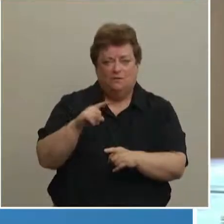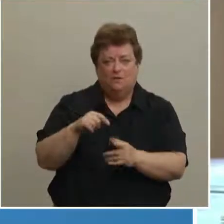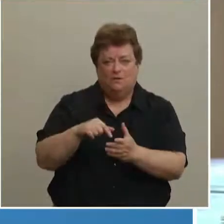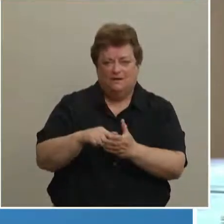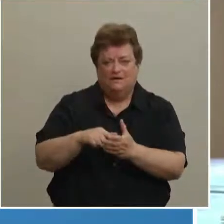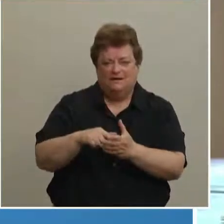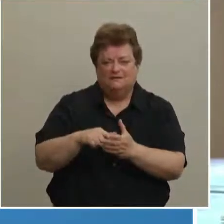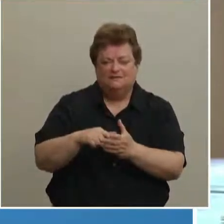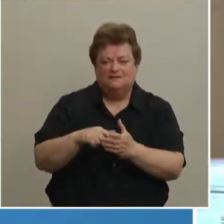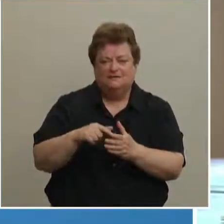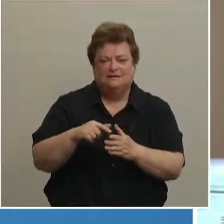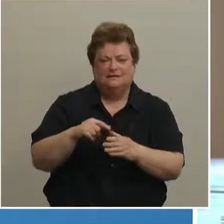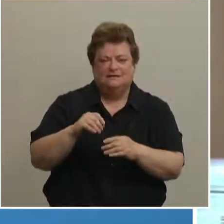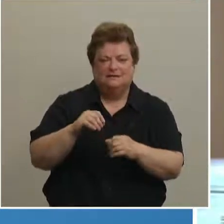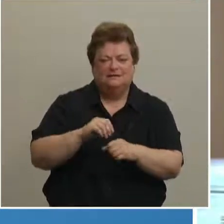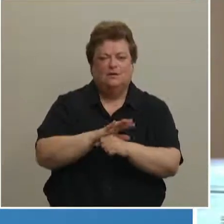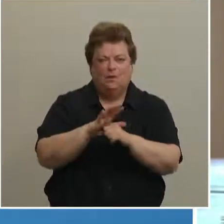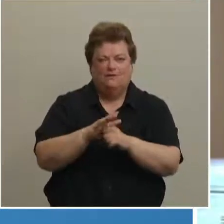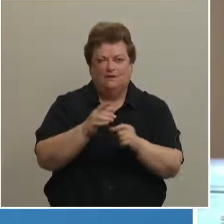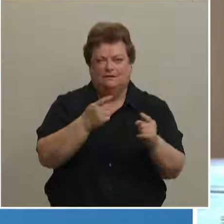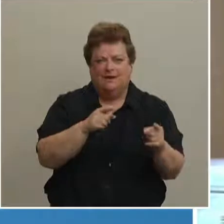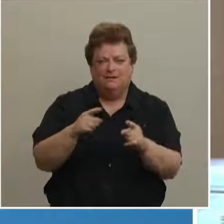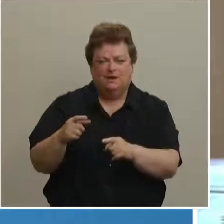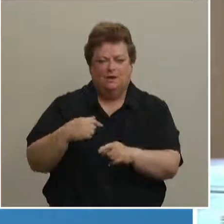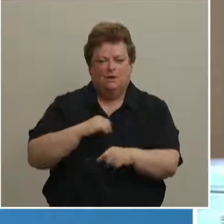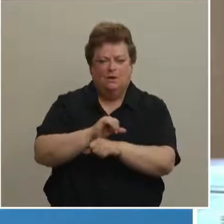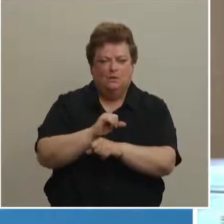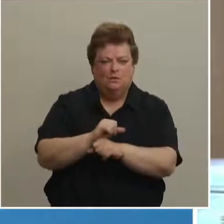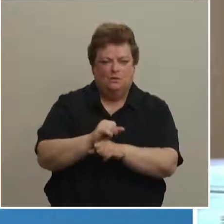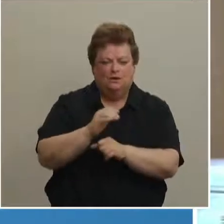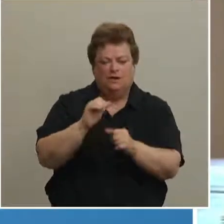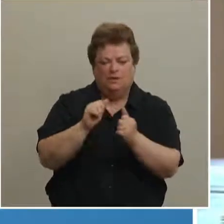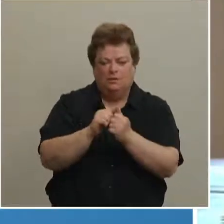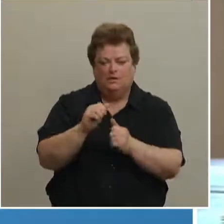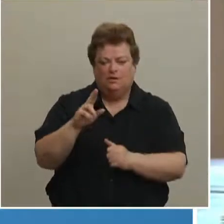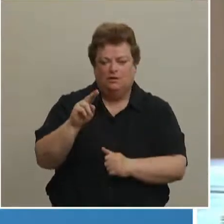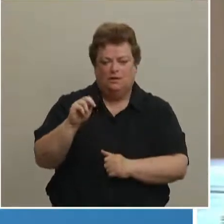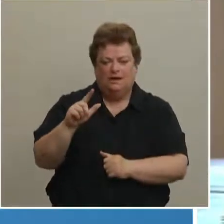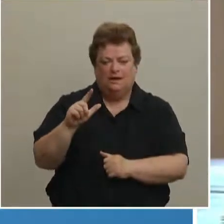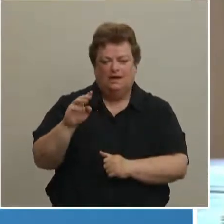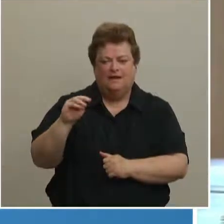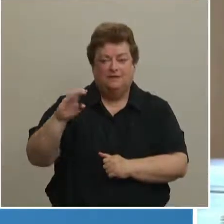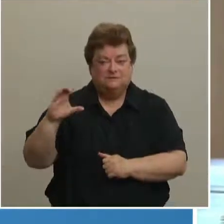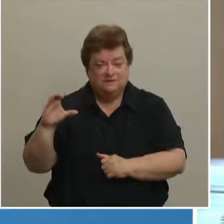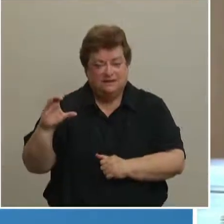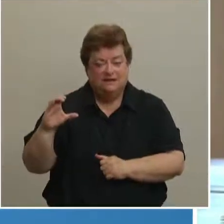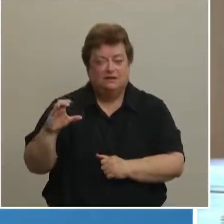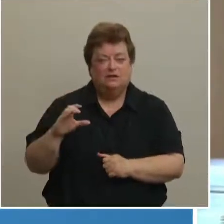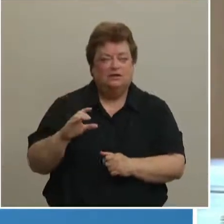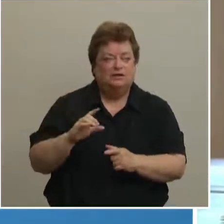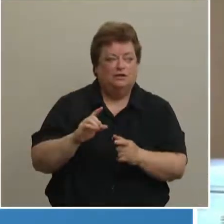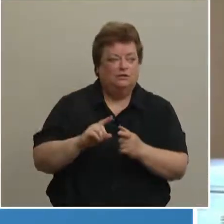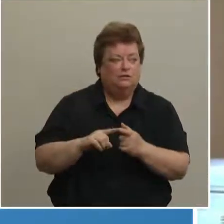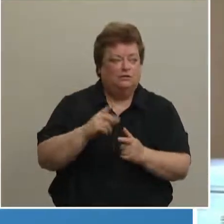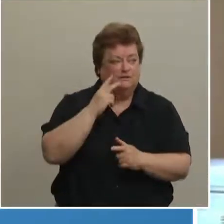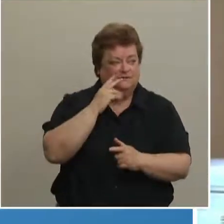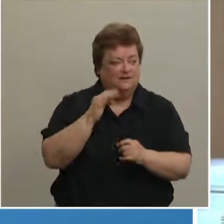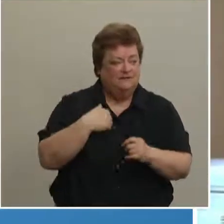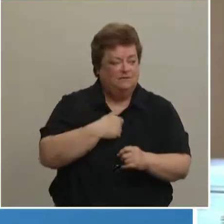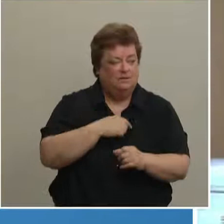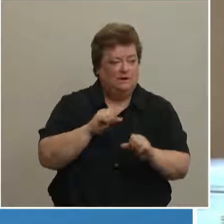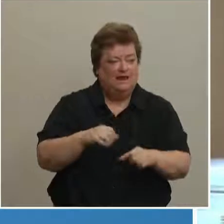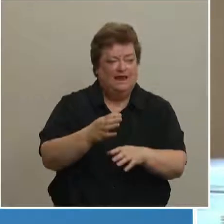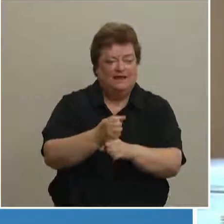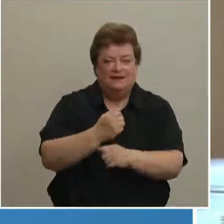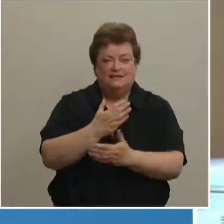or pandemic and so forth. We are working directly with UNLC to see if we can get some